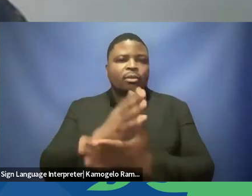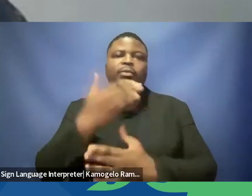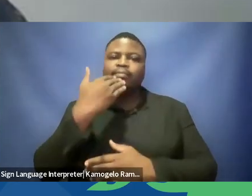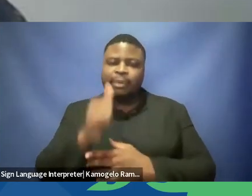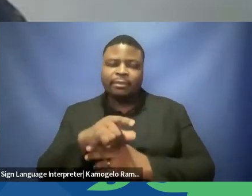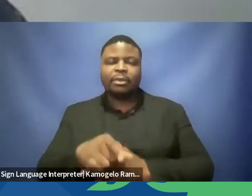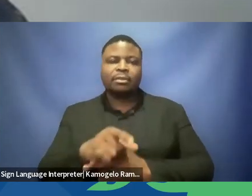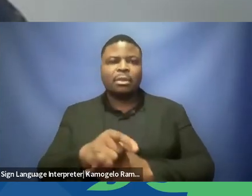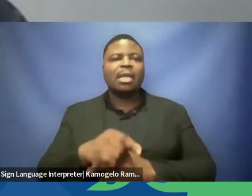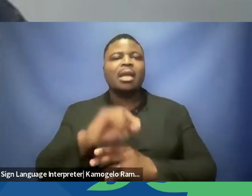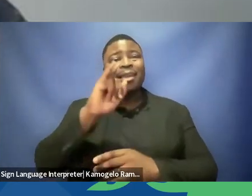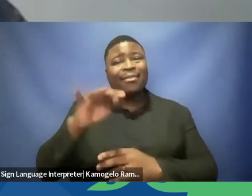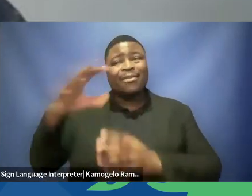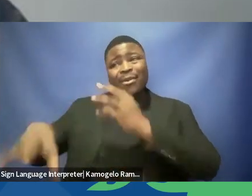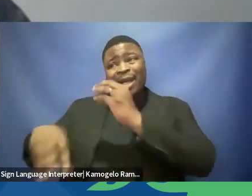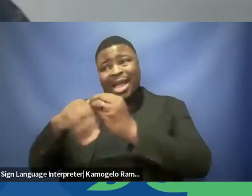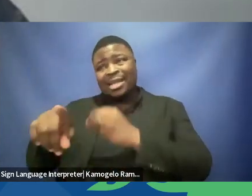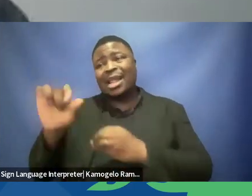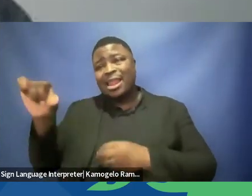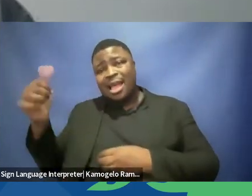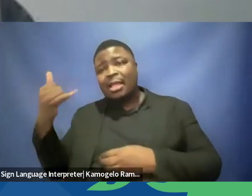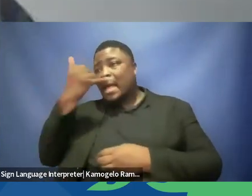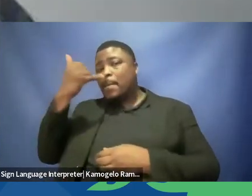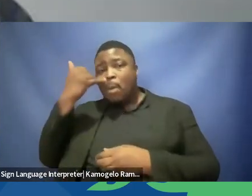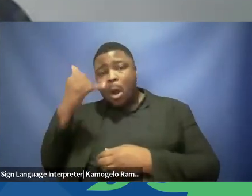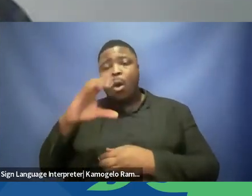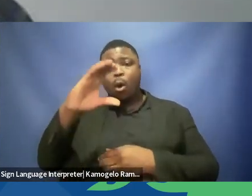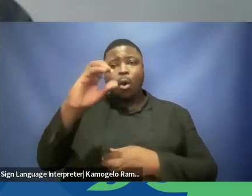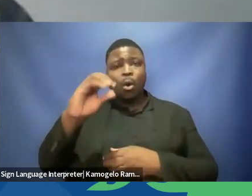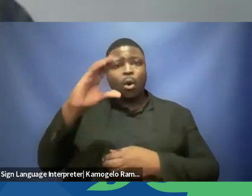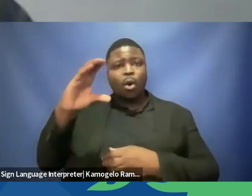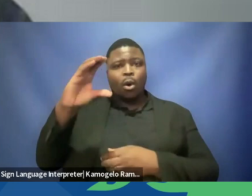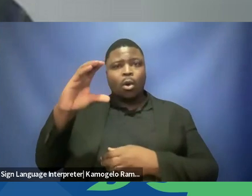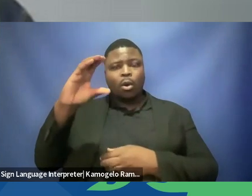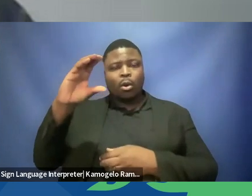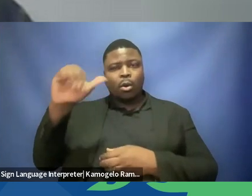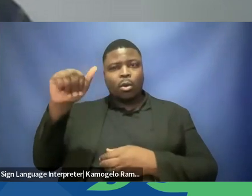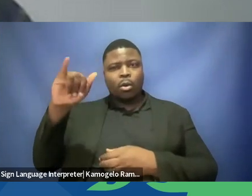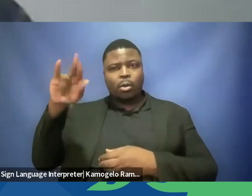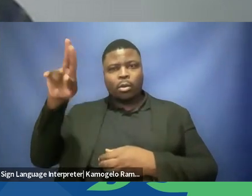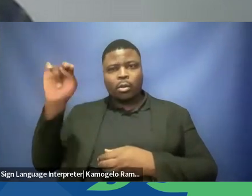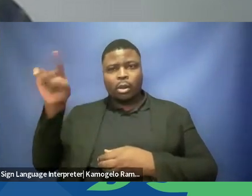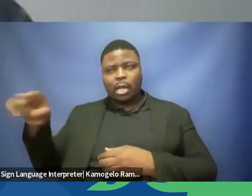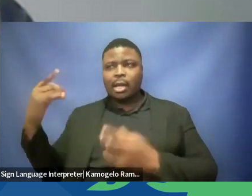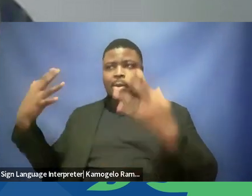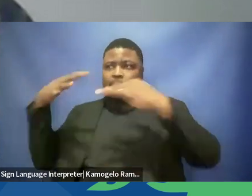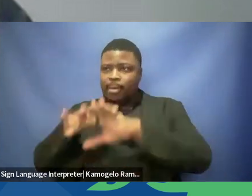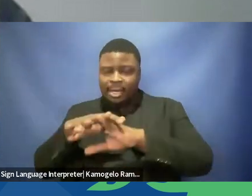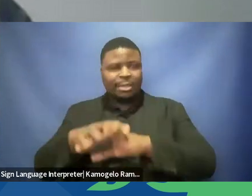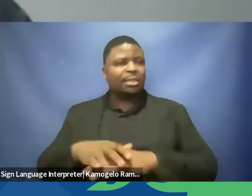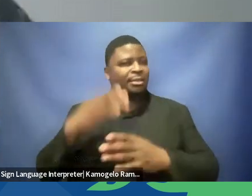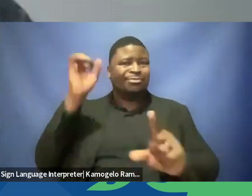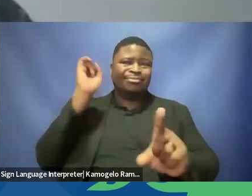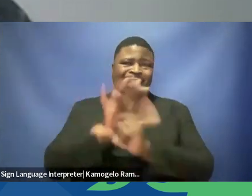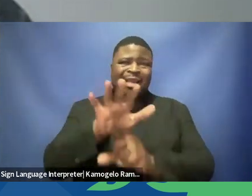or cocaine, you are now double dosing yourself with stimulants. So there's also a risk of psychosis, hallucination, and